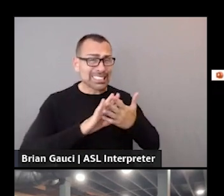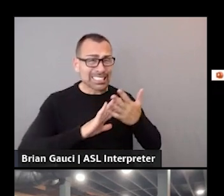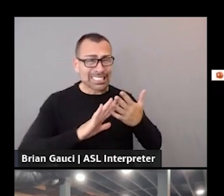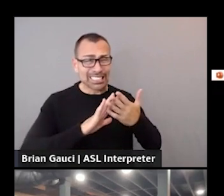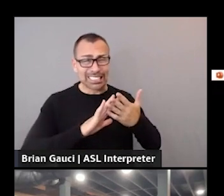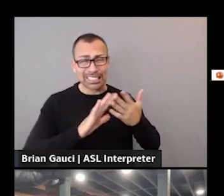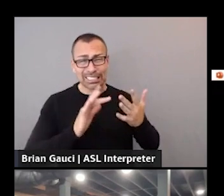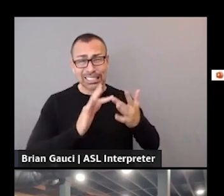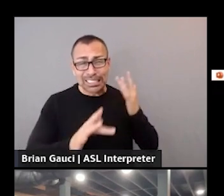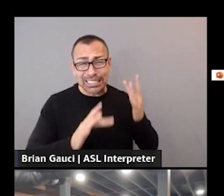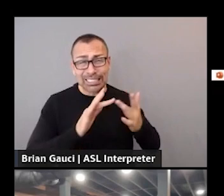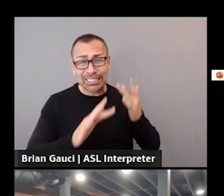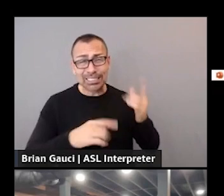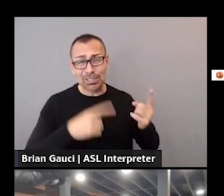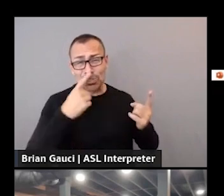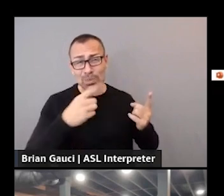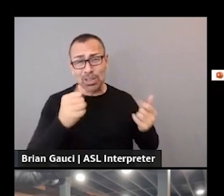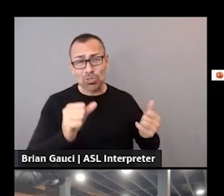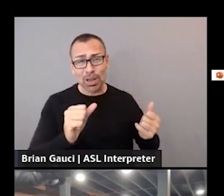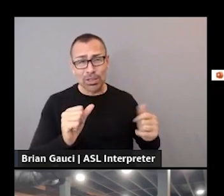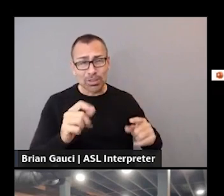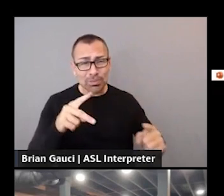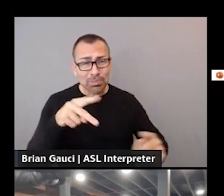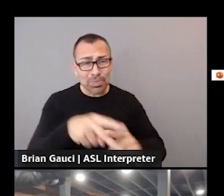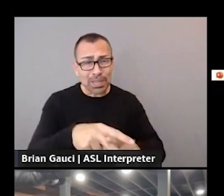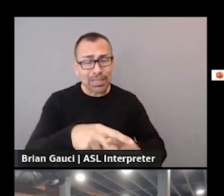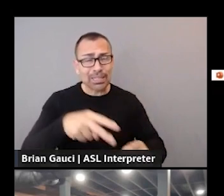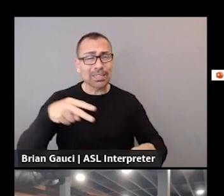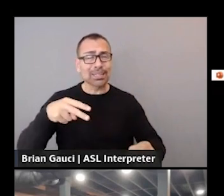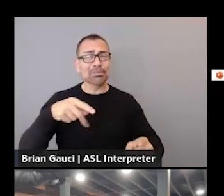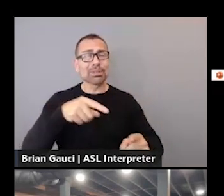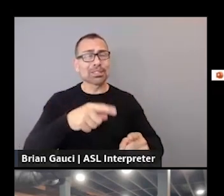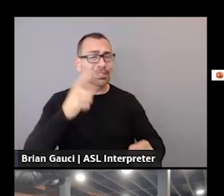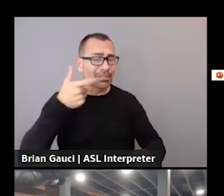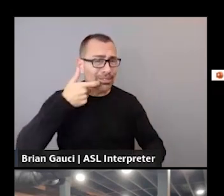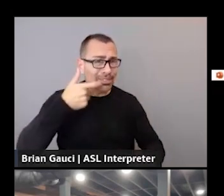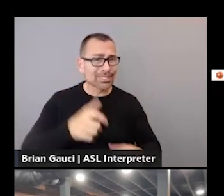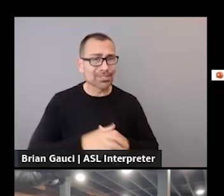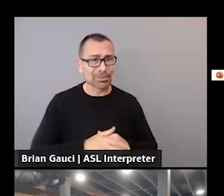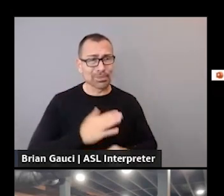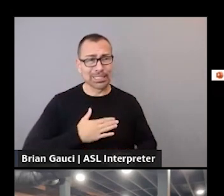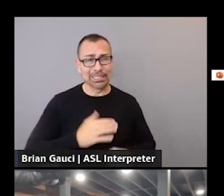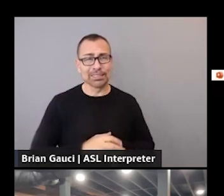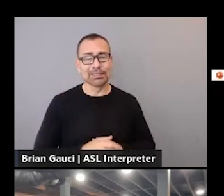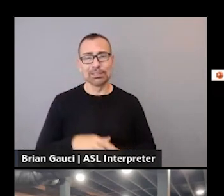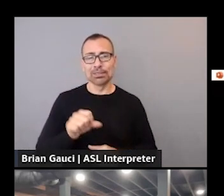trying plugging and unplugging? Yeah, sorry, no problem. Thanks.